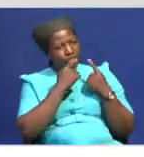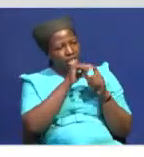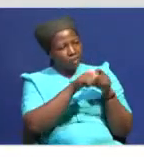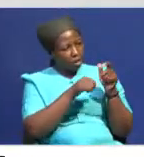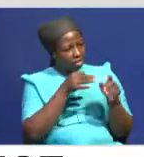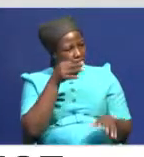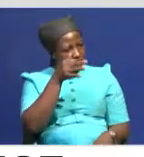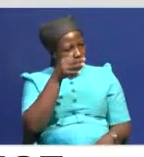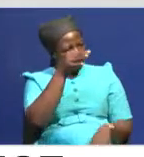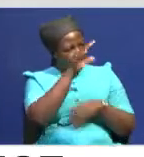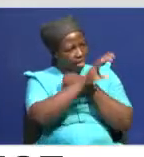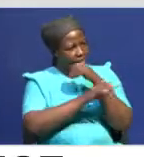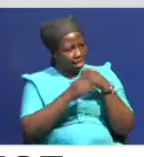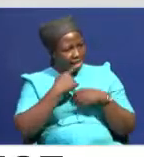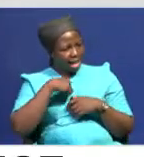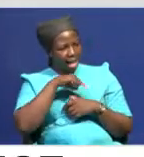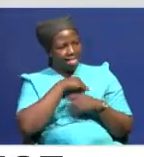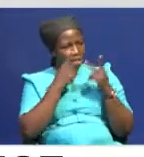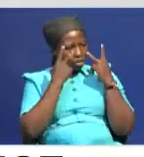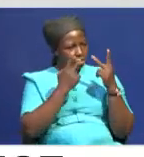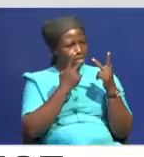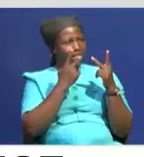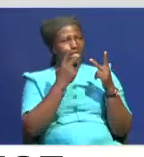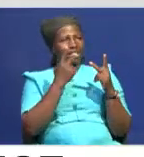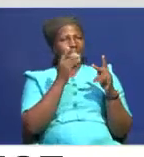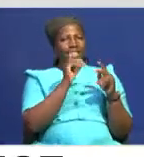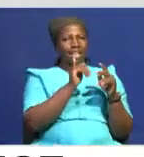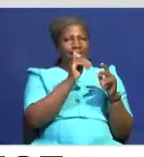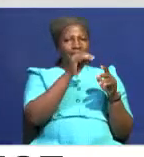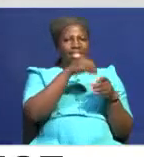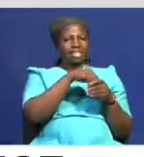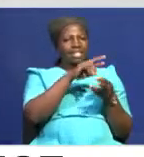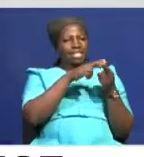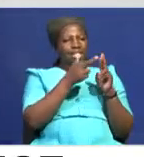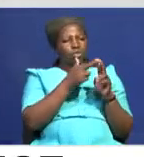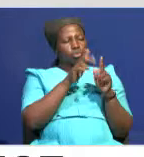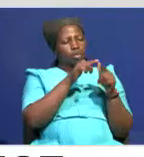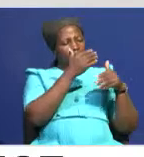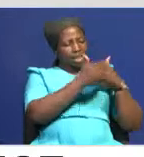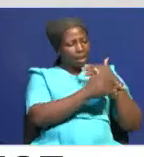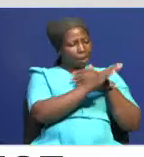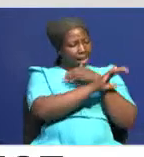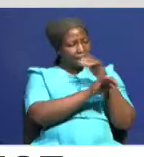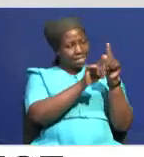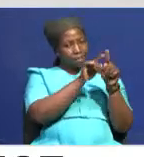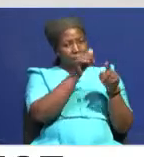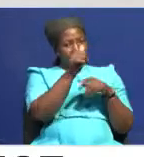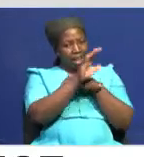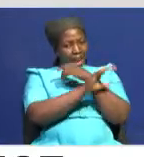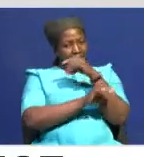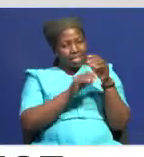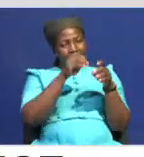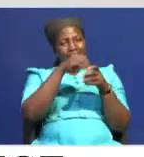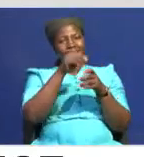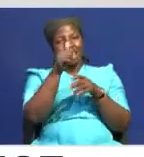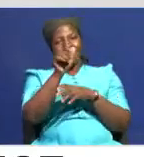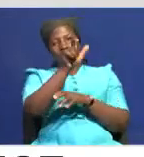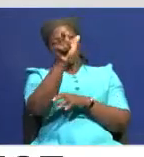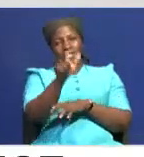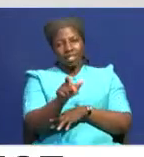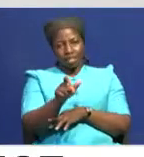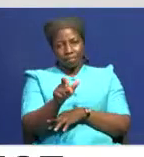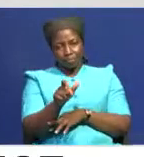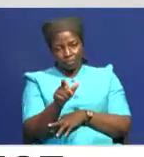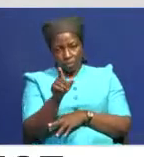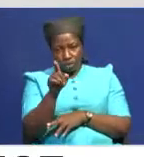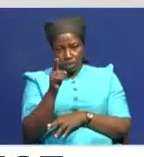of the country, we are looking into relations with our neighboring countries as well as other countries in other continents.